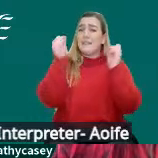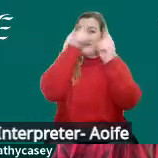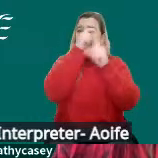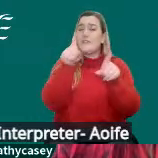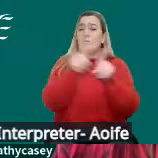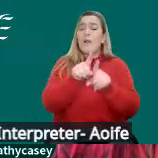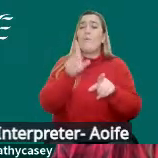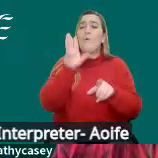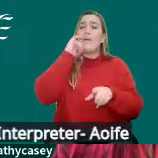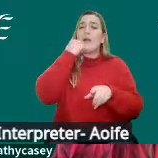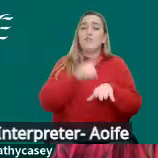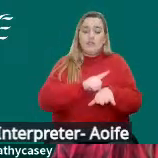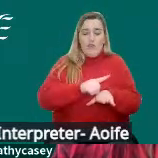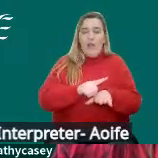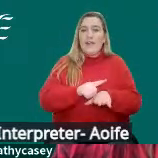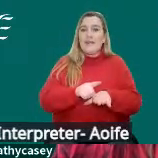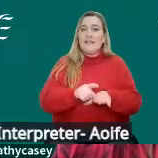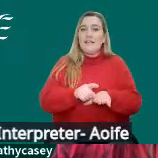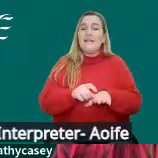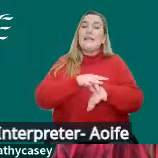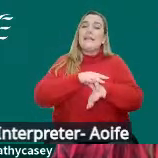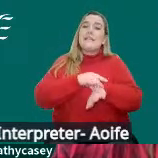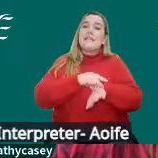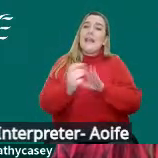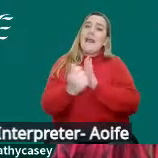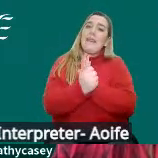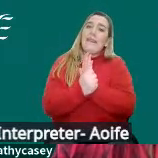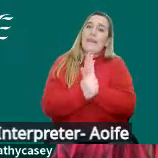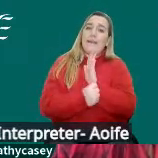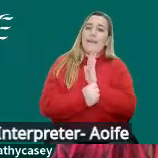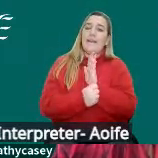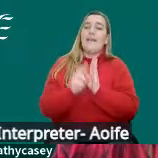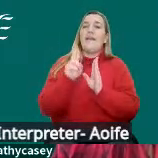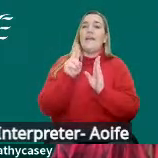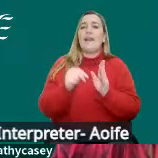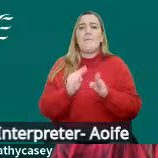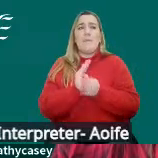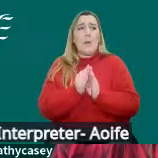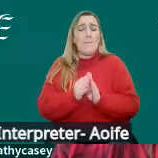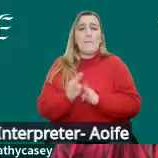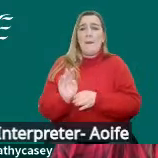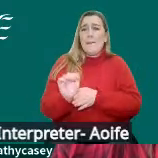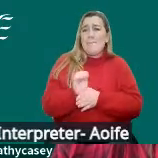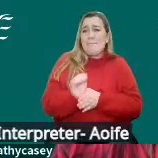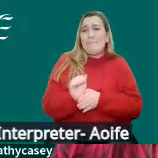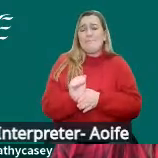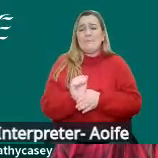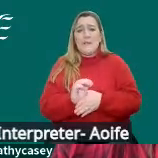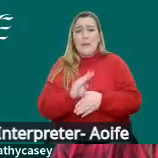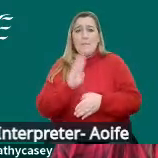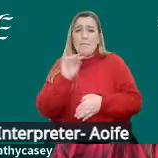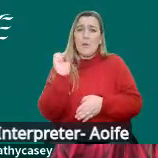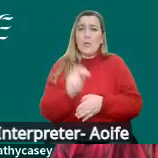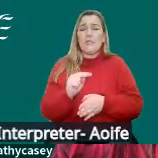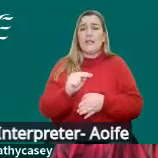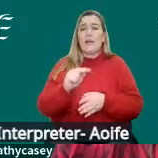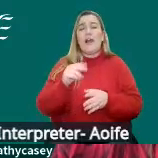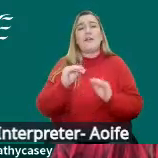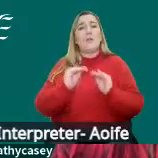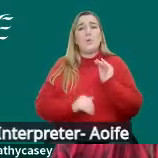the skin thins out and the burning and the itch, we can end up with painful intercourse and loss of sex drive and sex